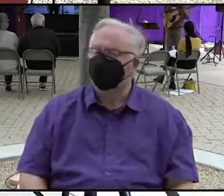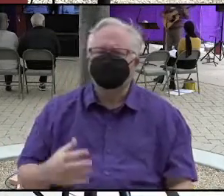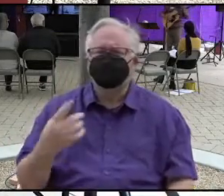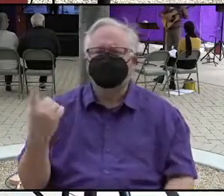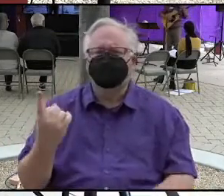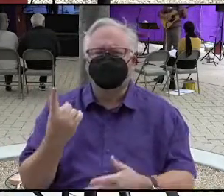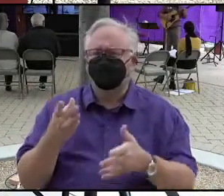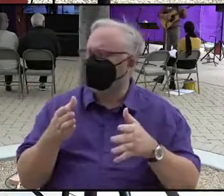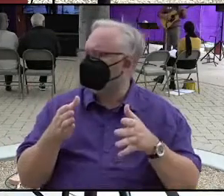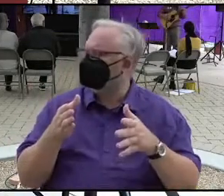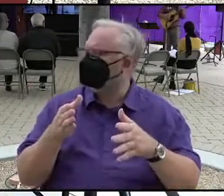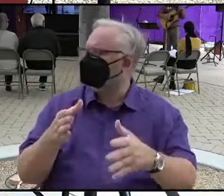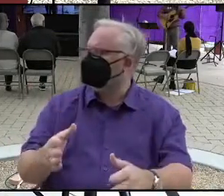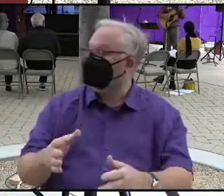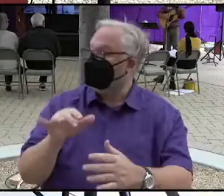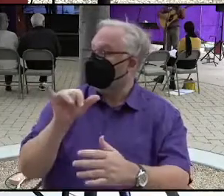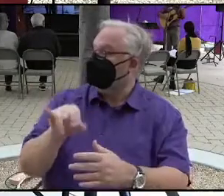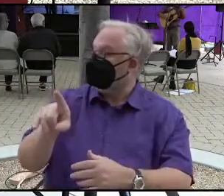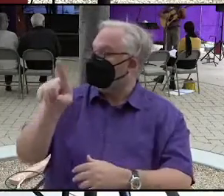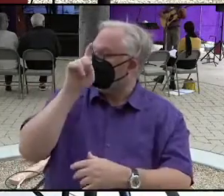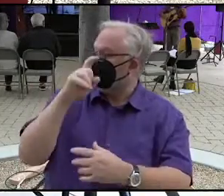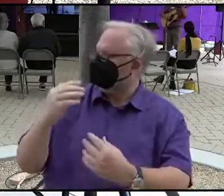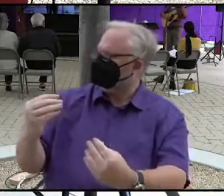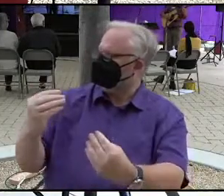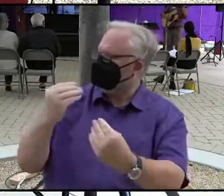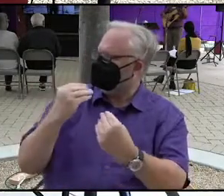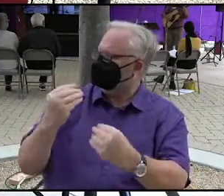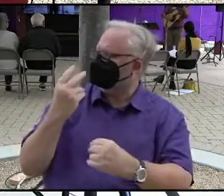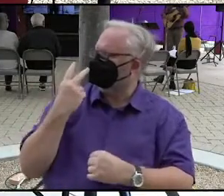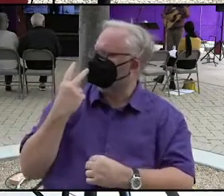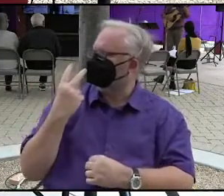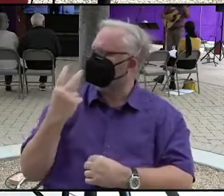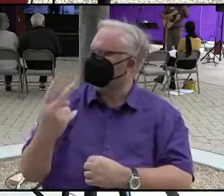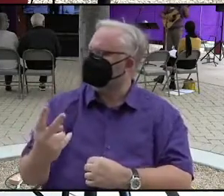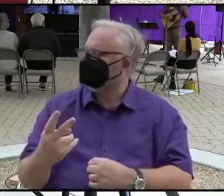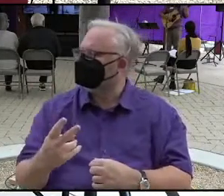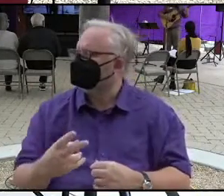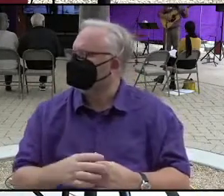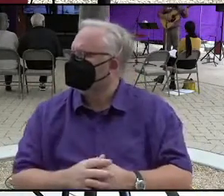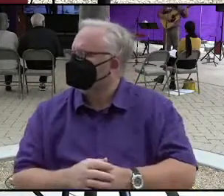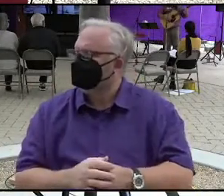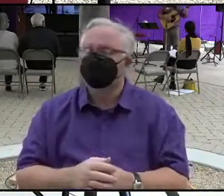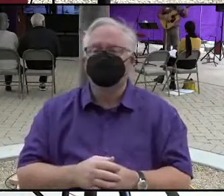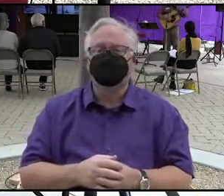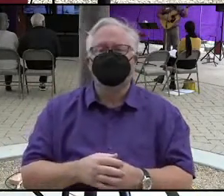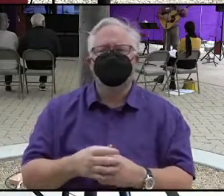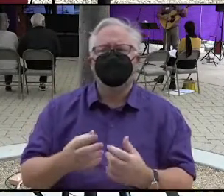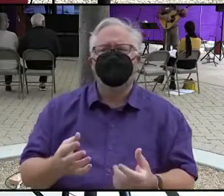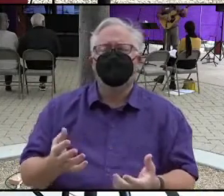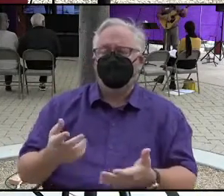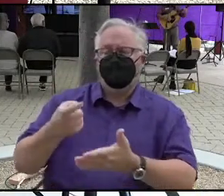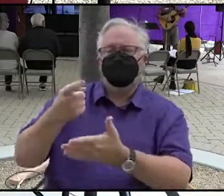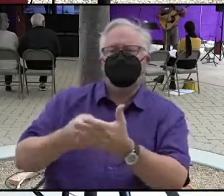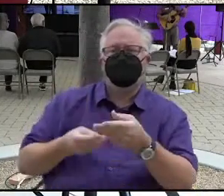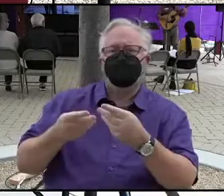And somehow it taught me to see the price that I paid to be cool.